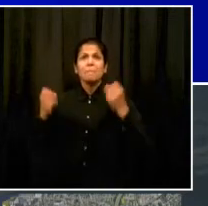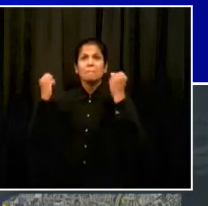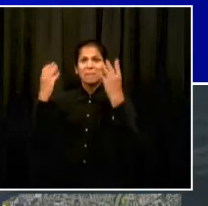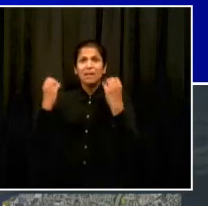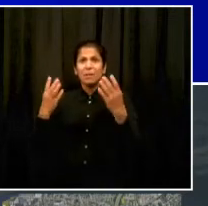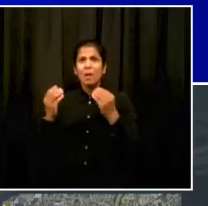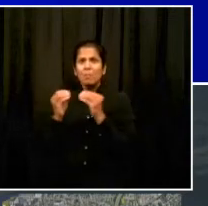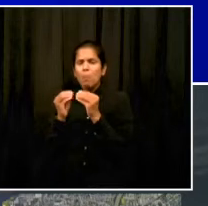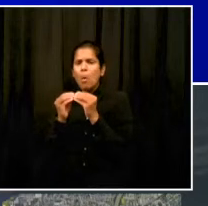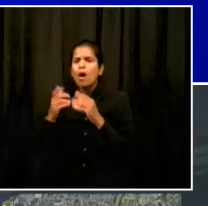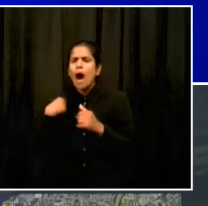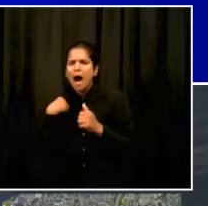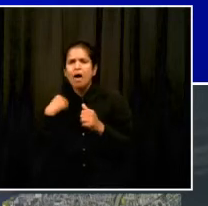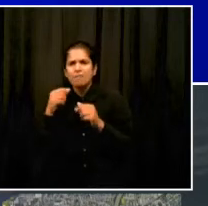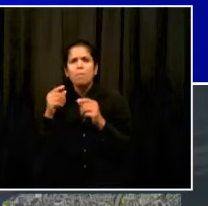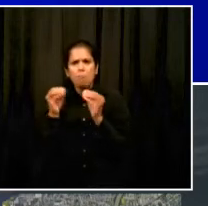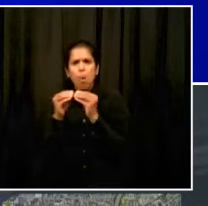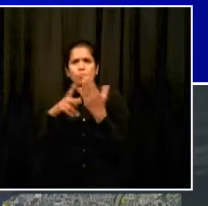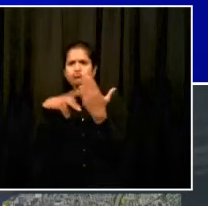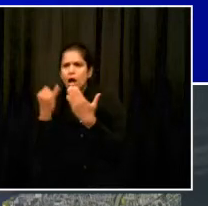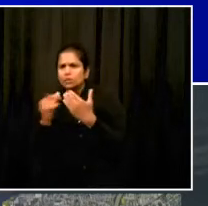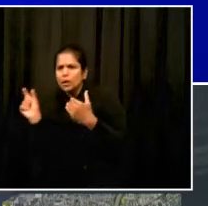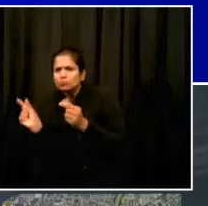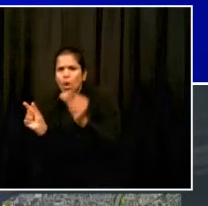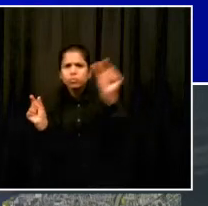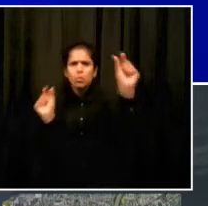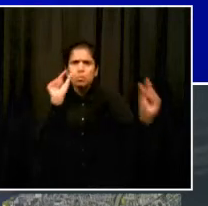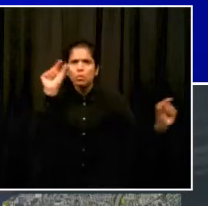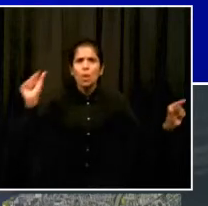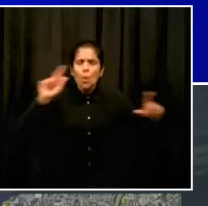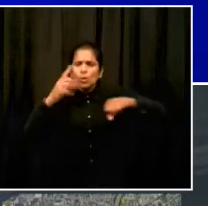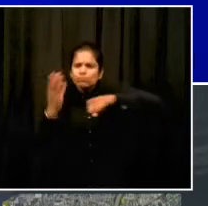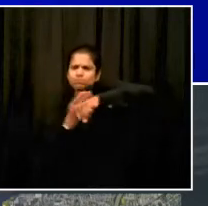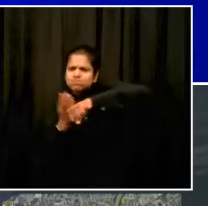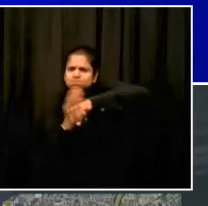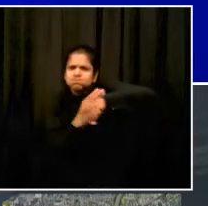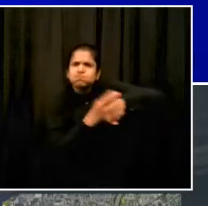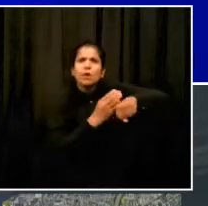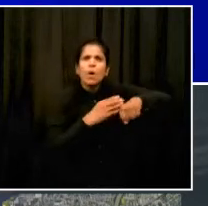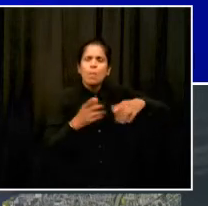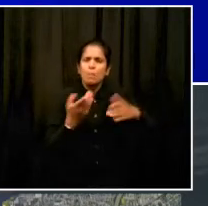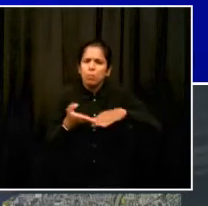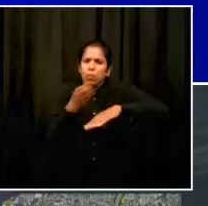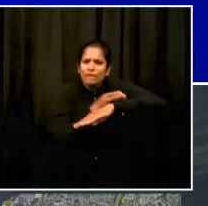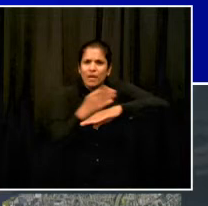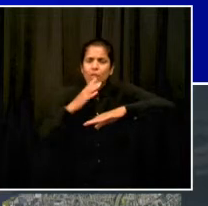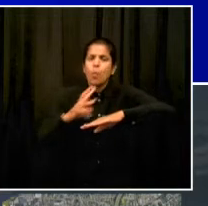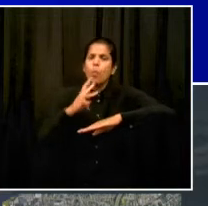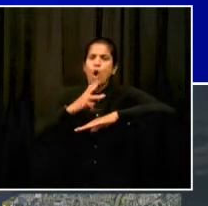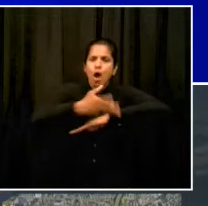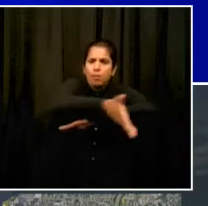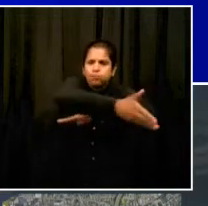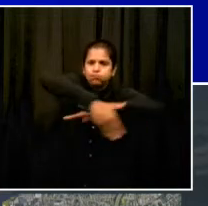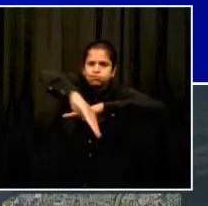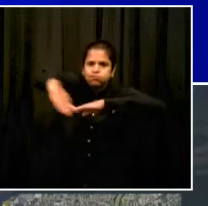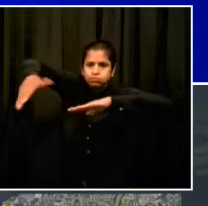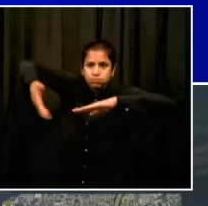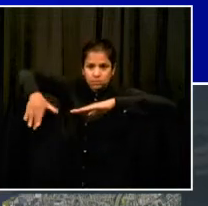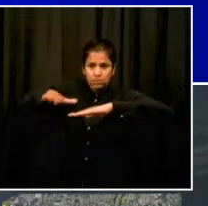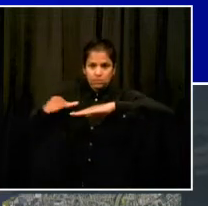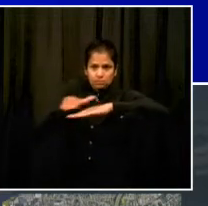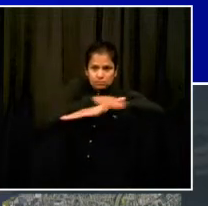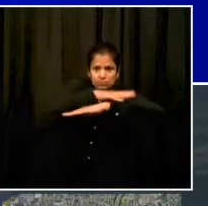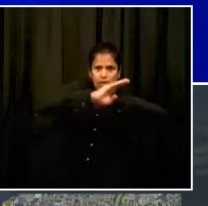this work has been completed since Sandy. This includes improvements such as reconfiguring underground electric networks and installing new stormproof